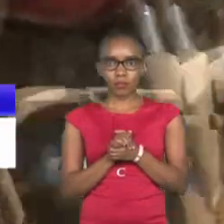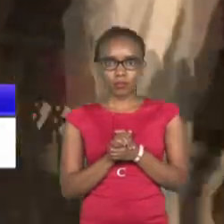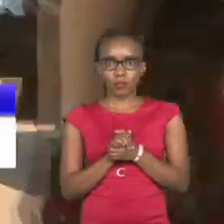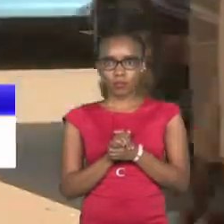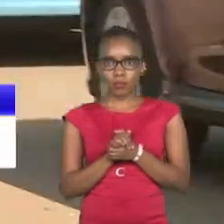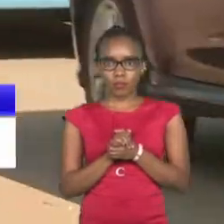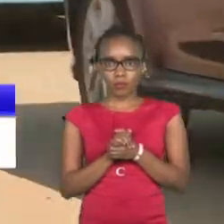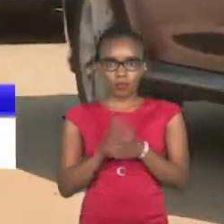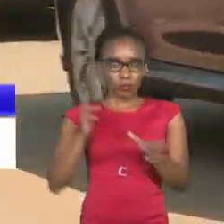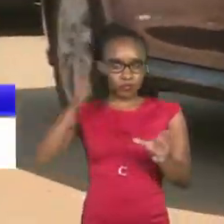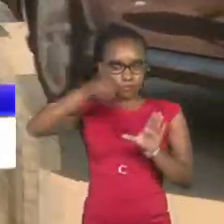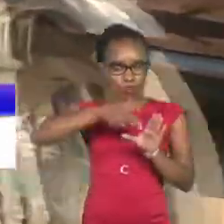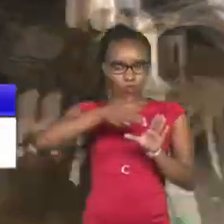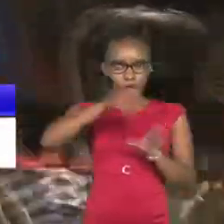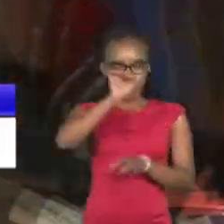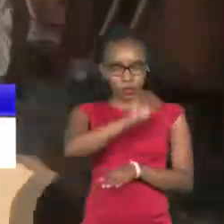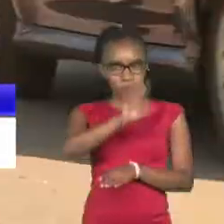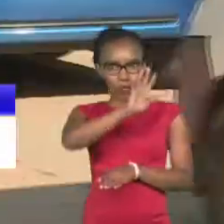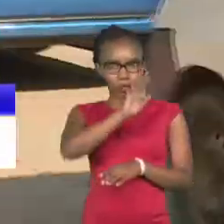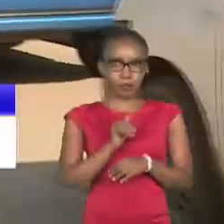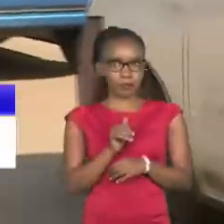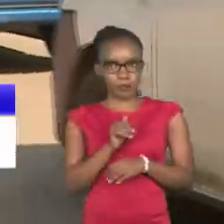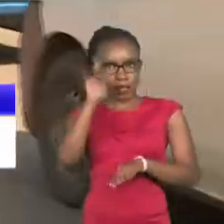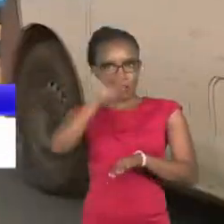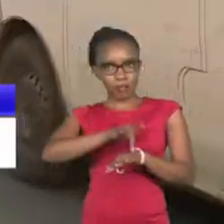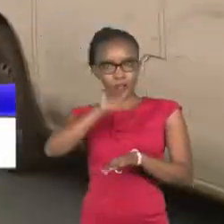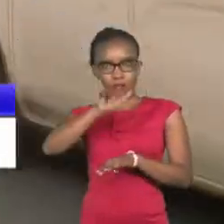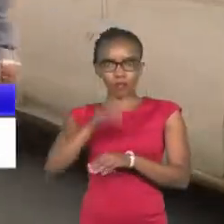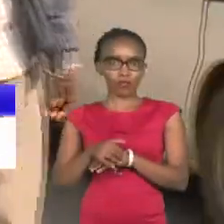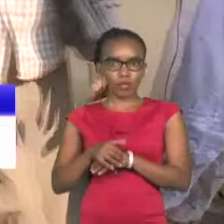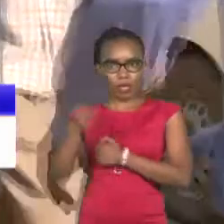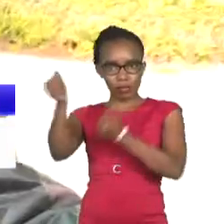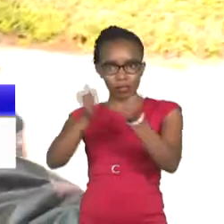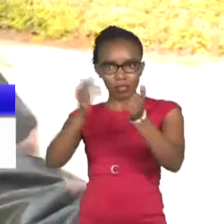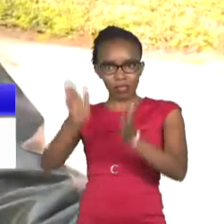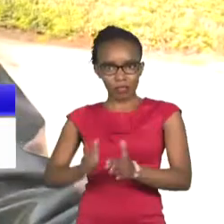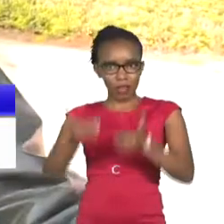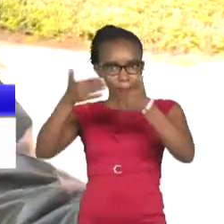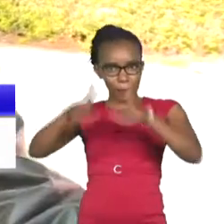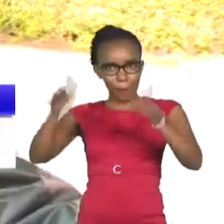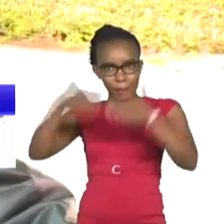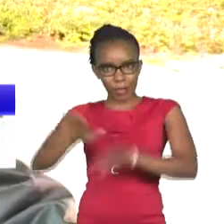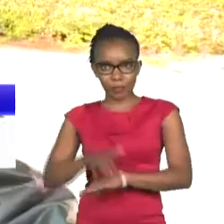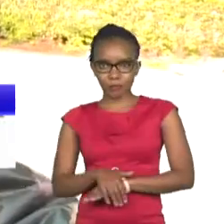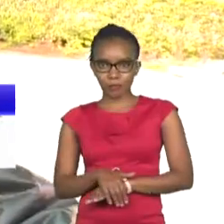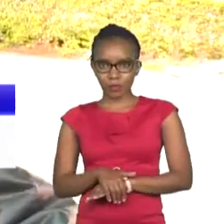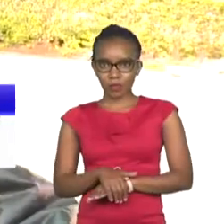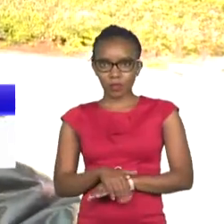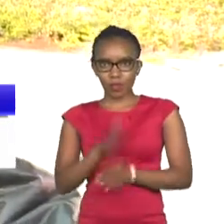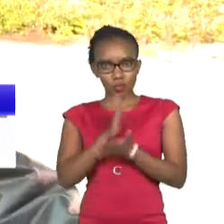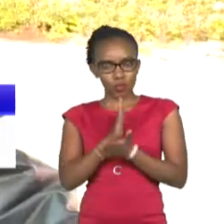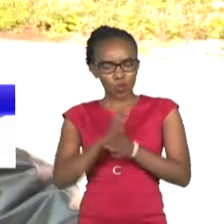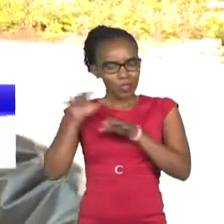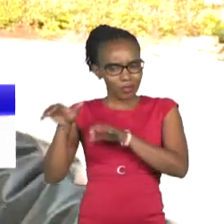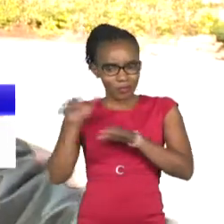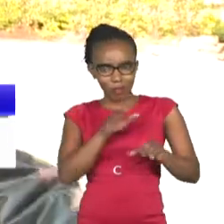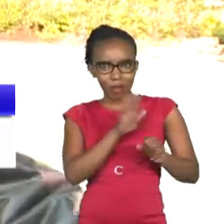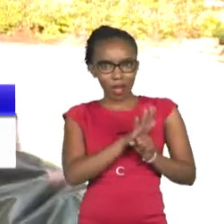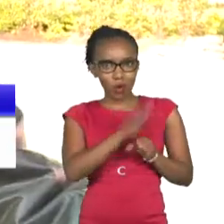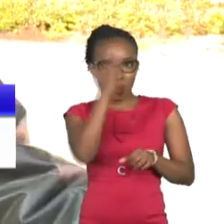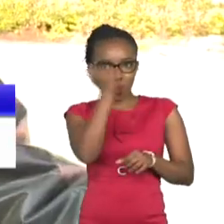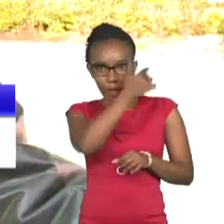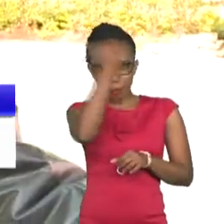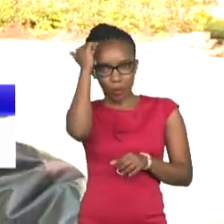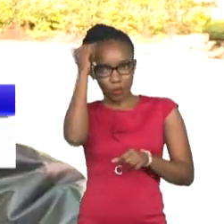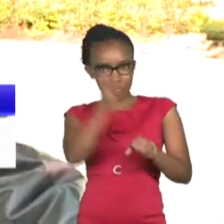Consequences of high fuel prices have started taking effect with motorists decrying losses. Kwa upande wetu inatuumiza kwa sababu huwezi